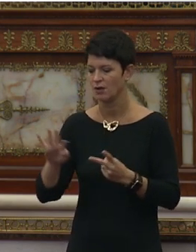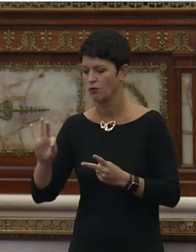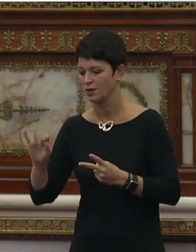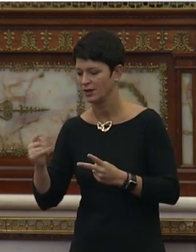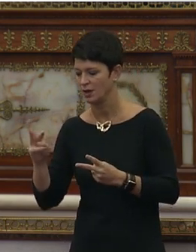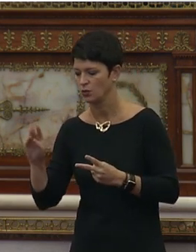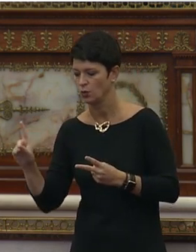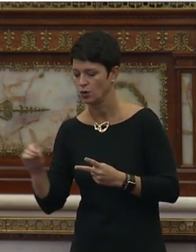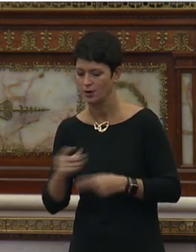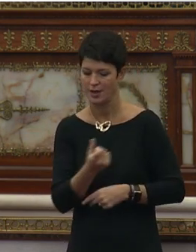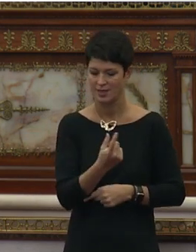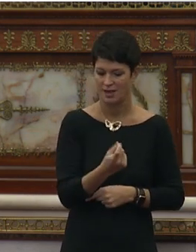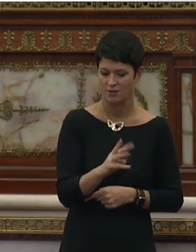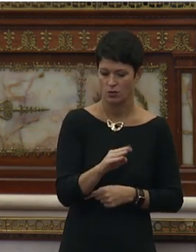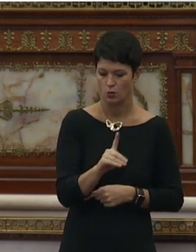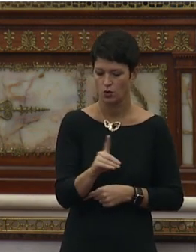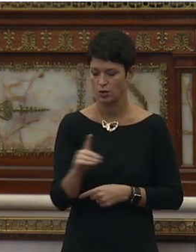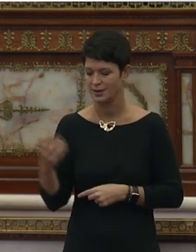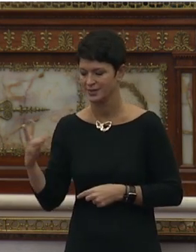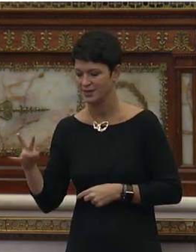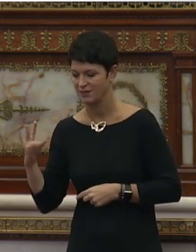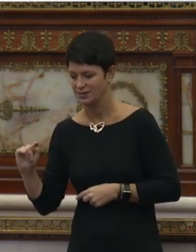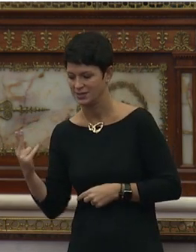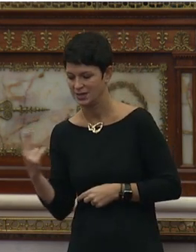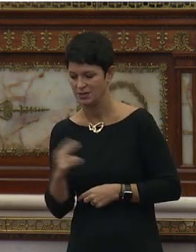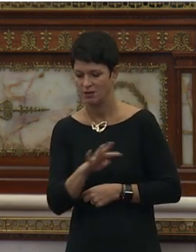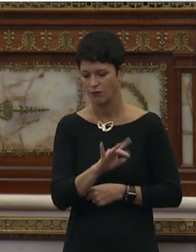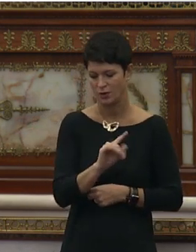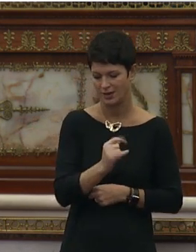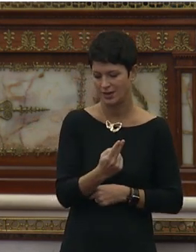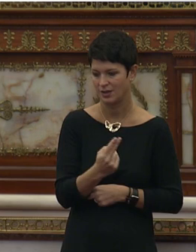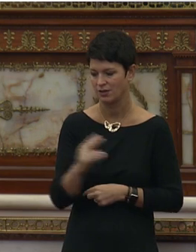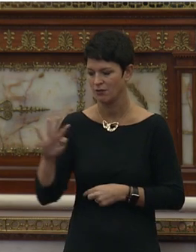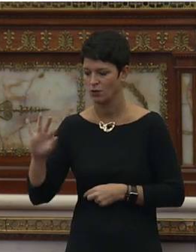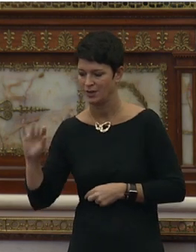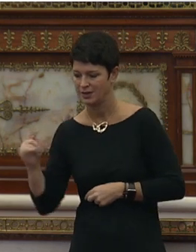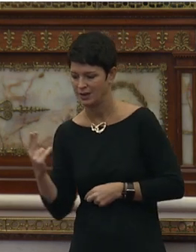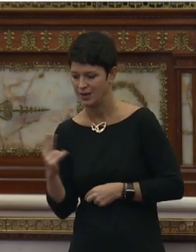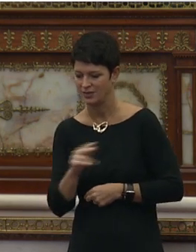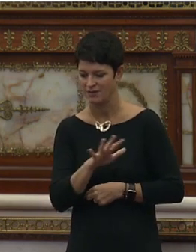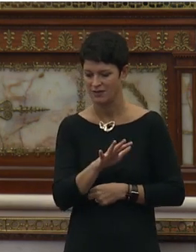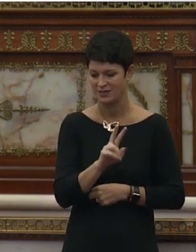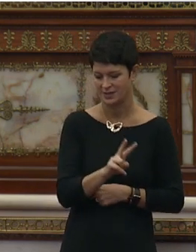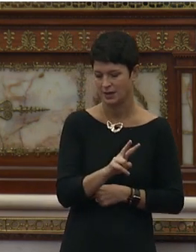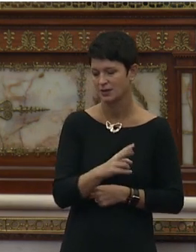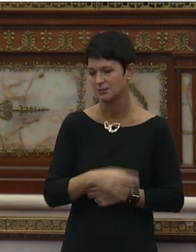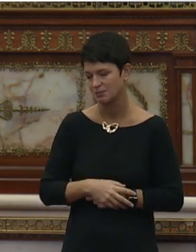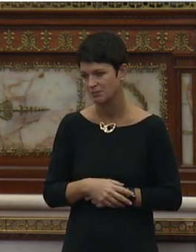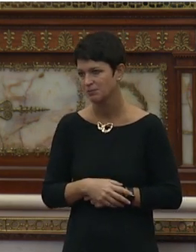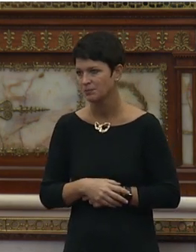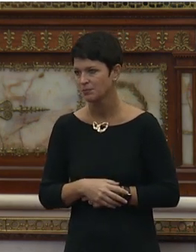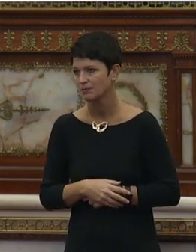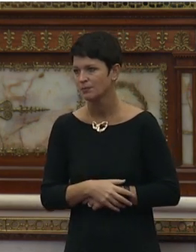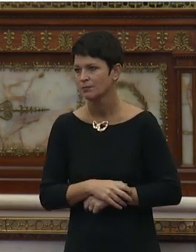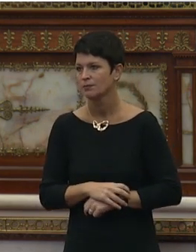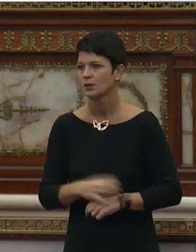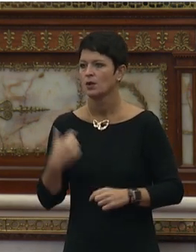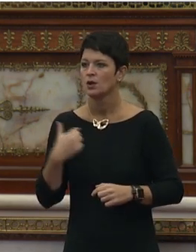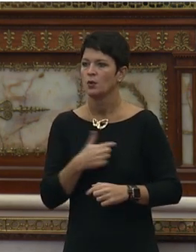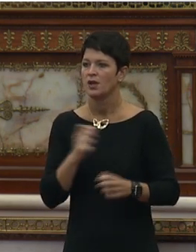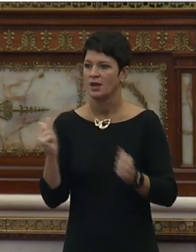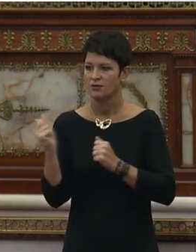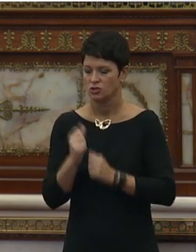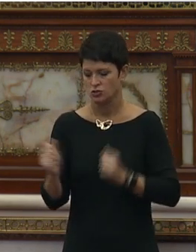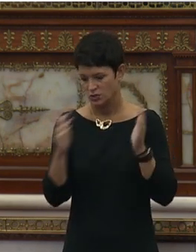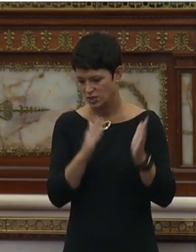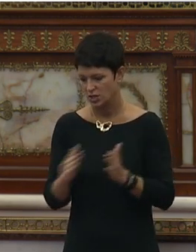49th Ward, the 11th Ward, 17th, 48th, 49th, 52nd. And so we have strategically